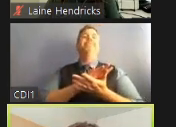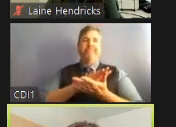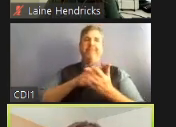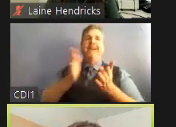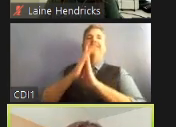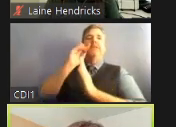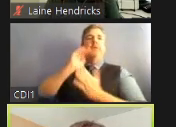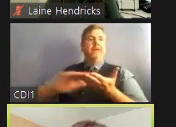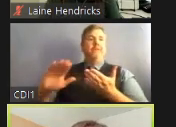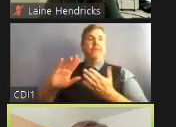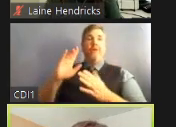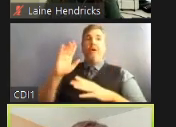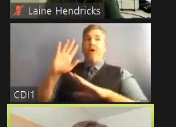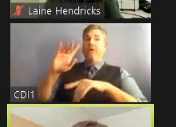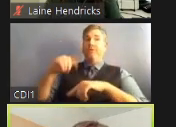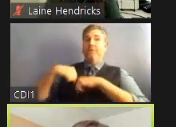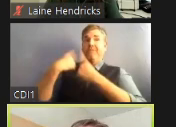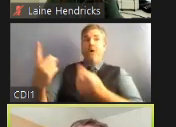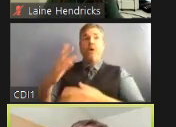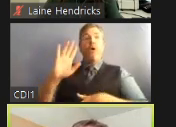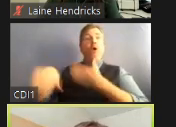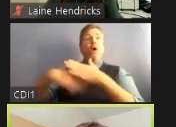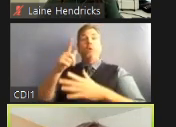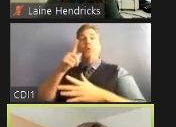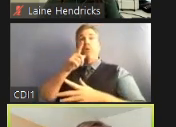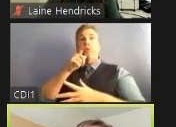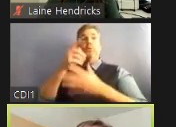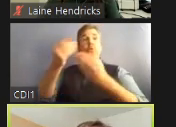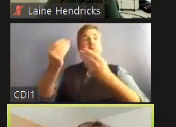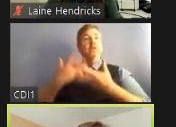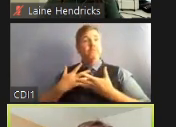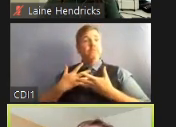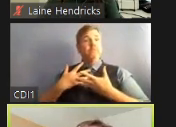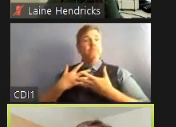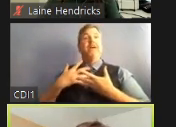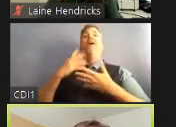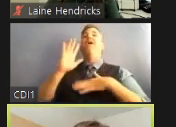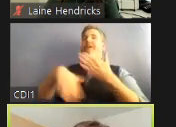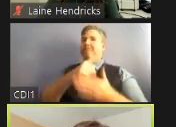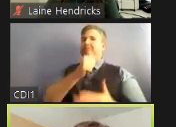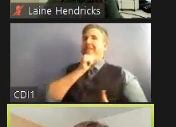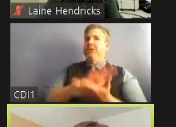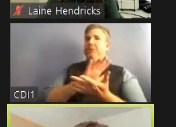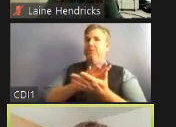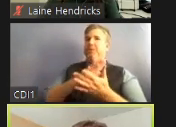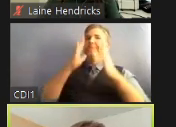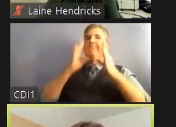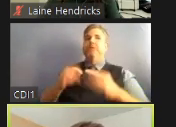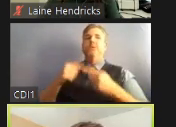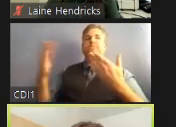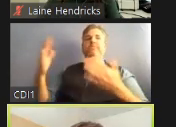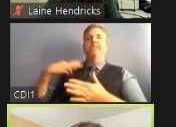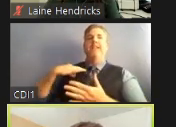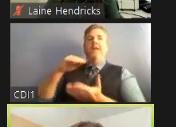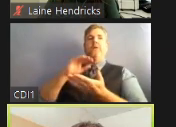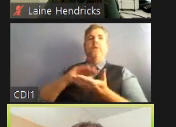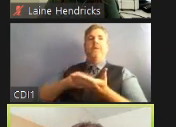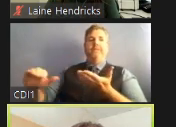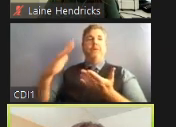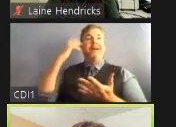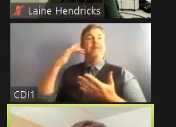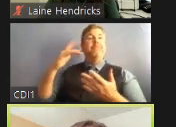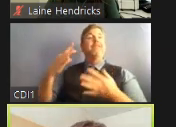are private schools. We also know that families of means are finding alternatives in ad hoc